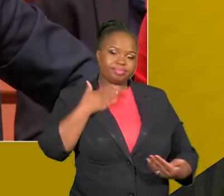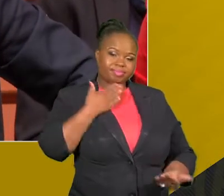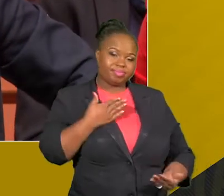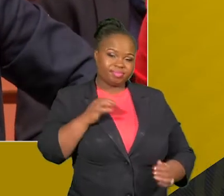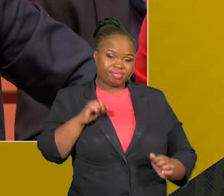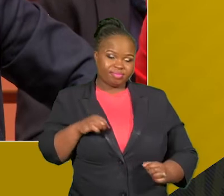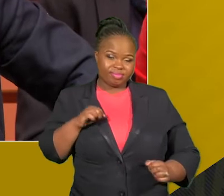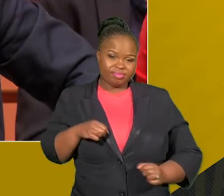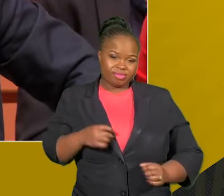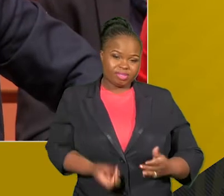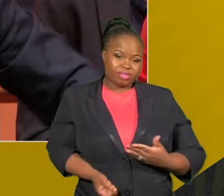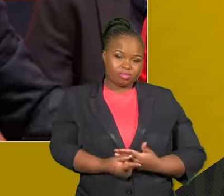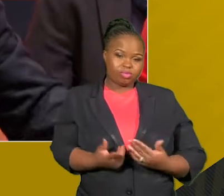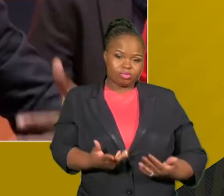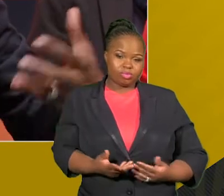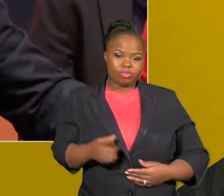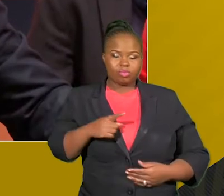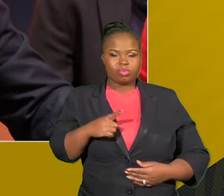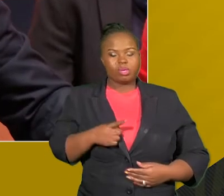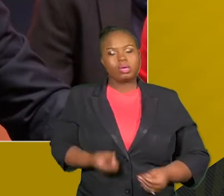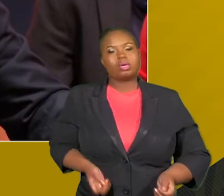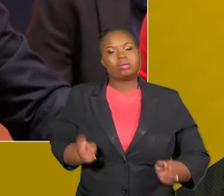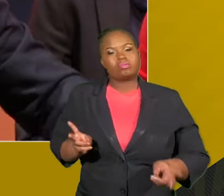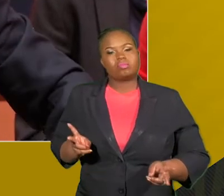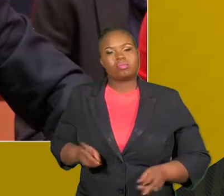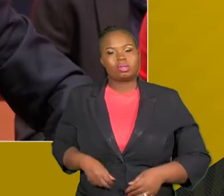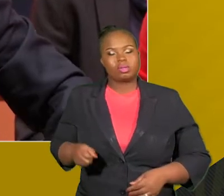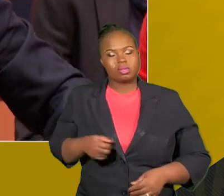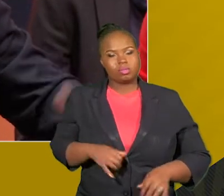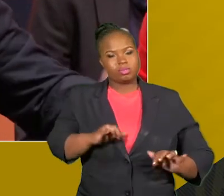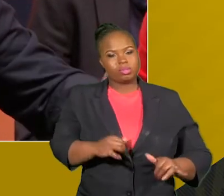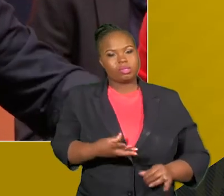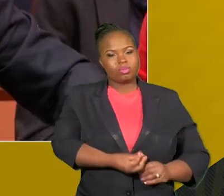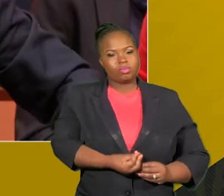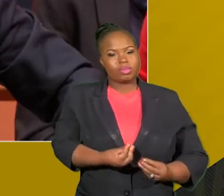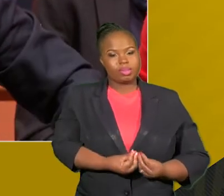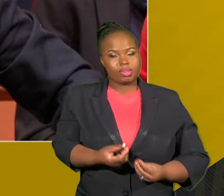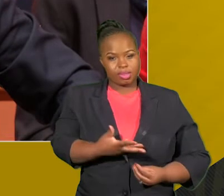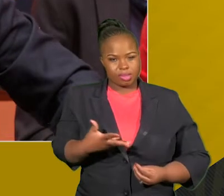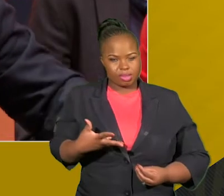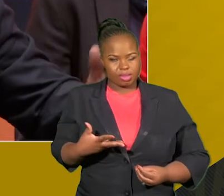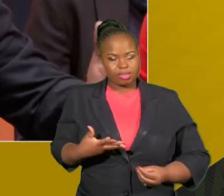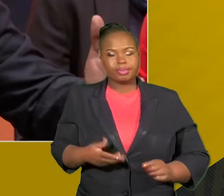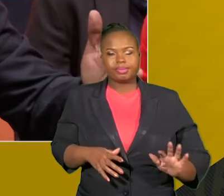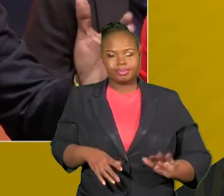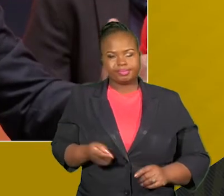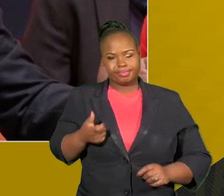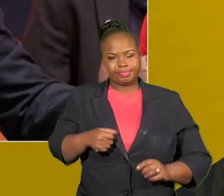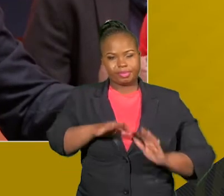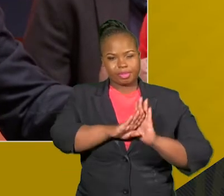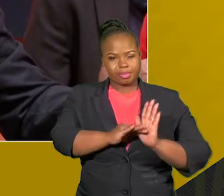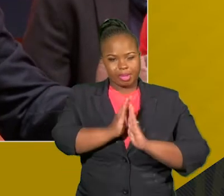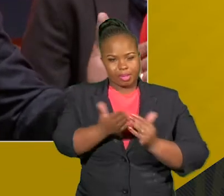Esikhathini esiningi sisala naboma ekhaya. Yeah. And it ngikuse eBhayibhelini kancane.